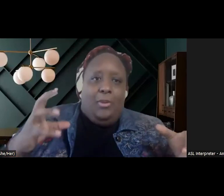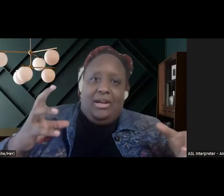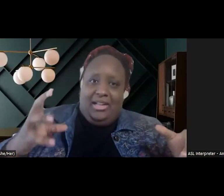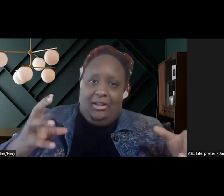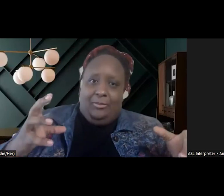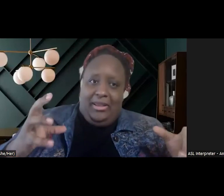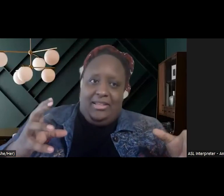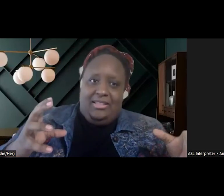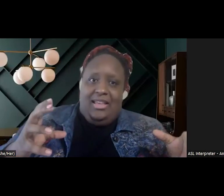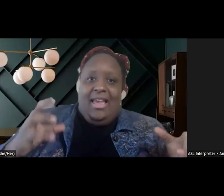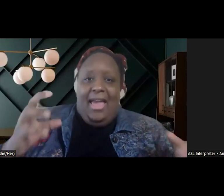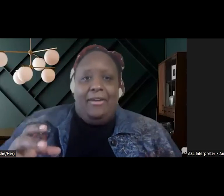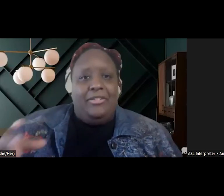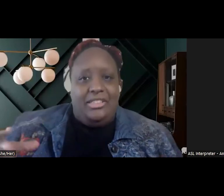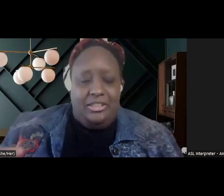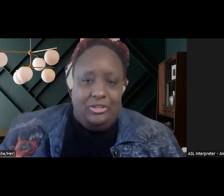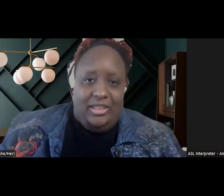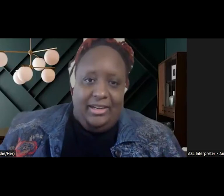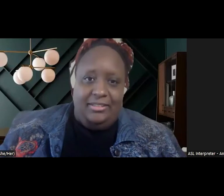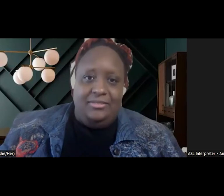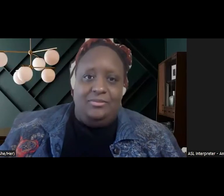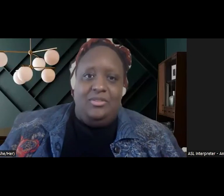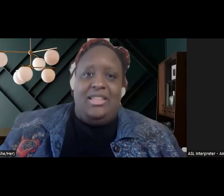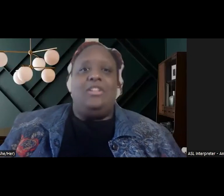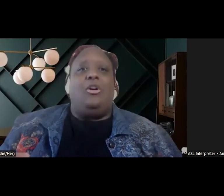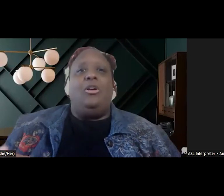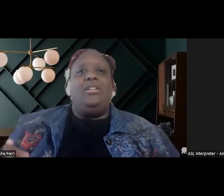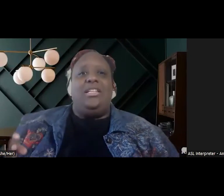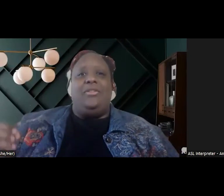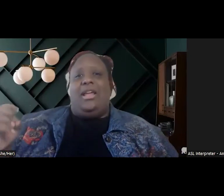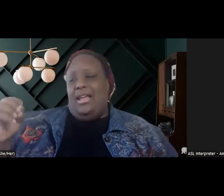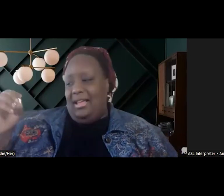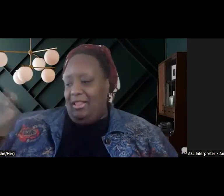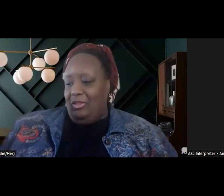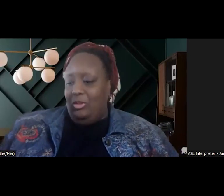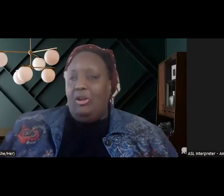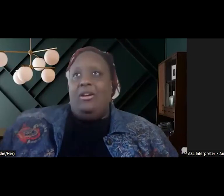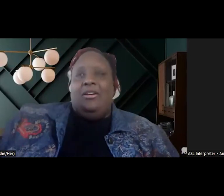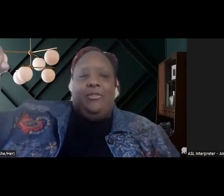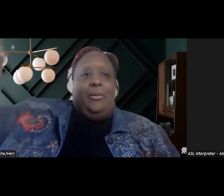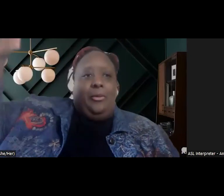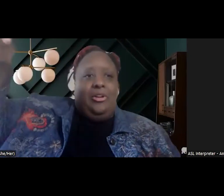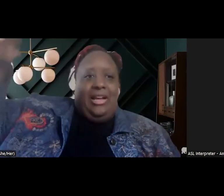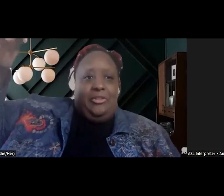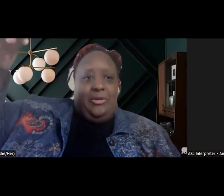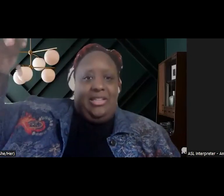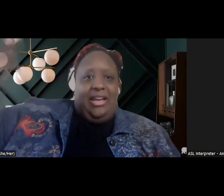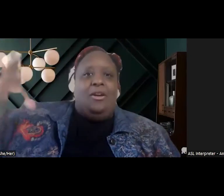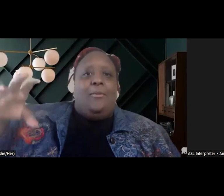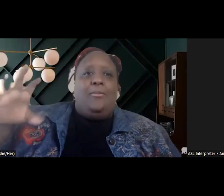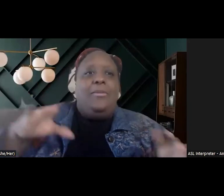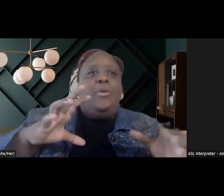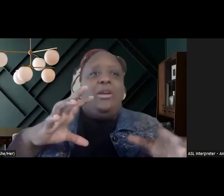so bogged down by this every single day that it's hard to even look from a bird's eye view and